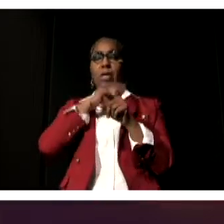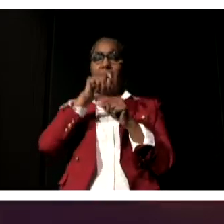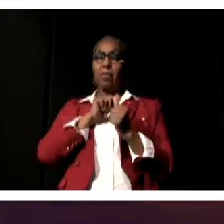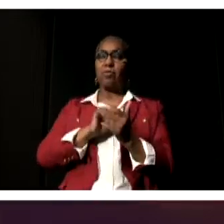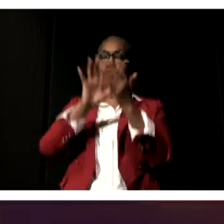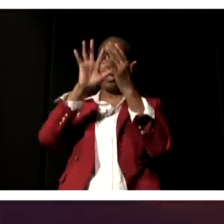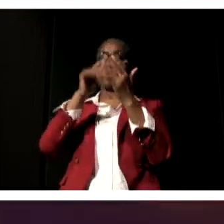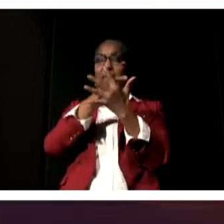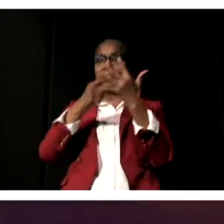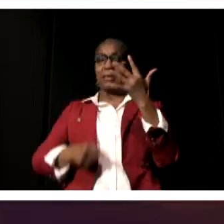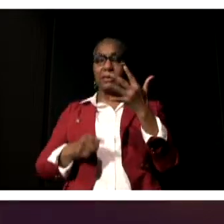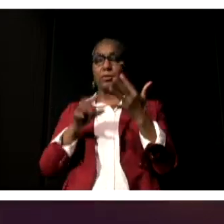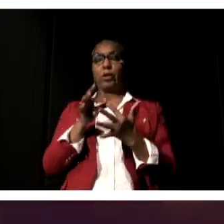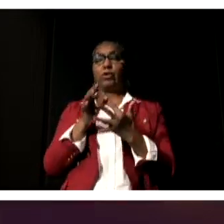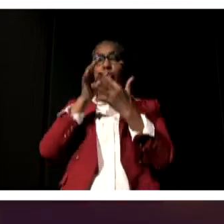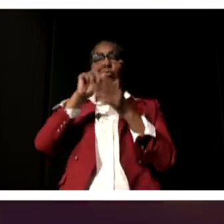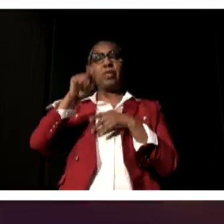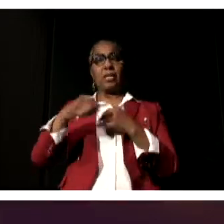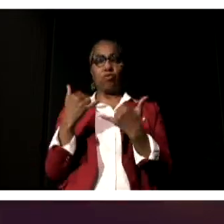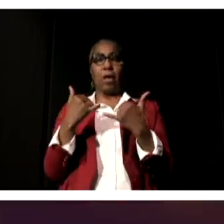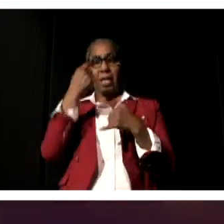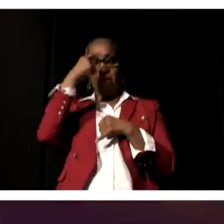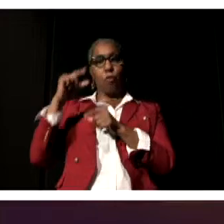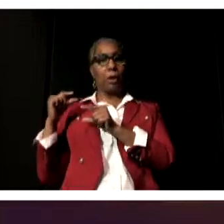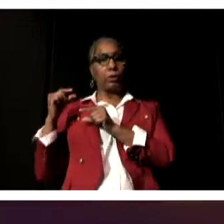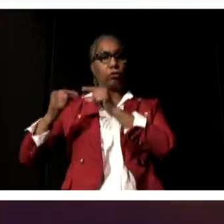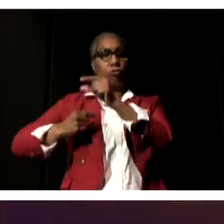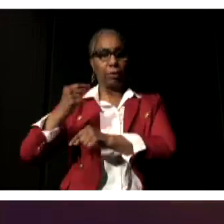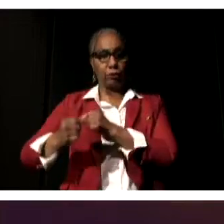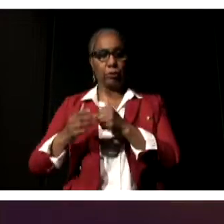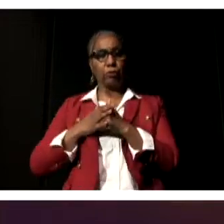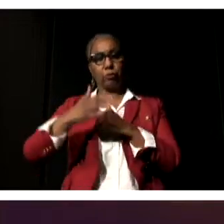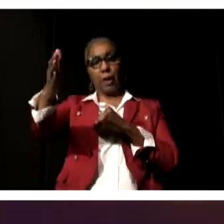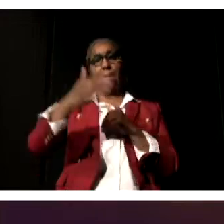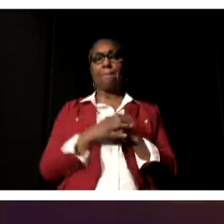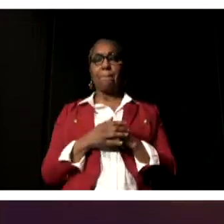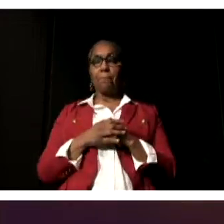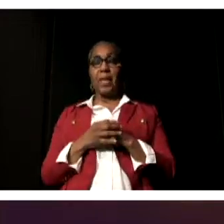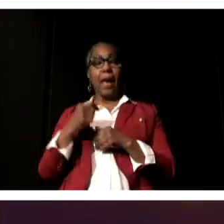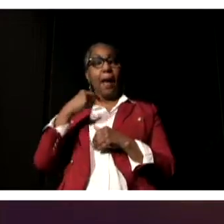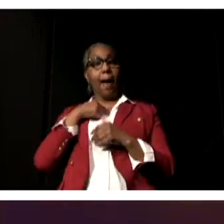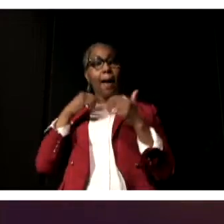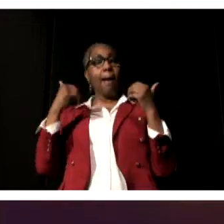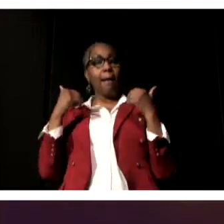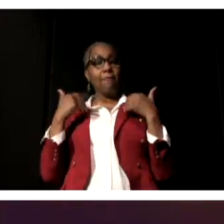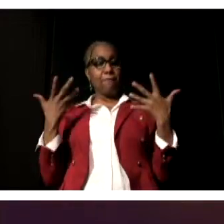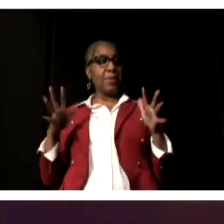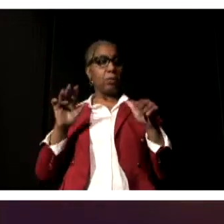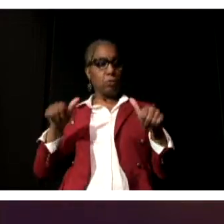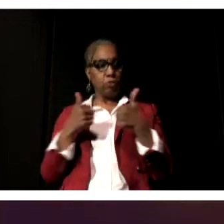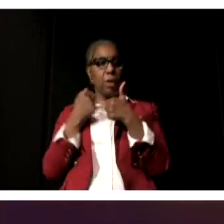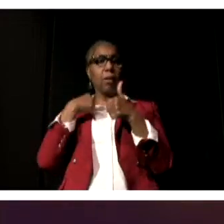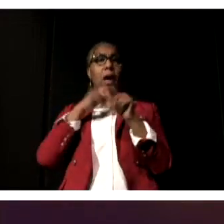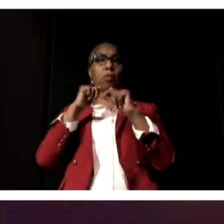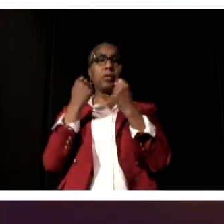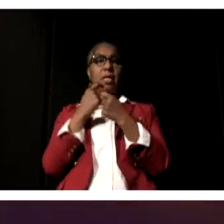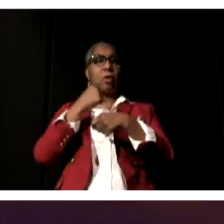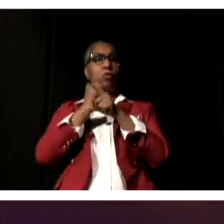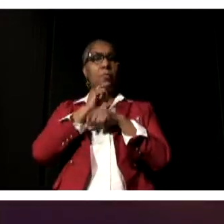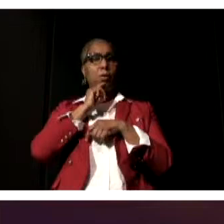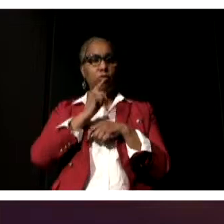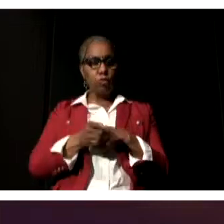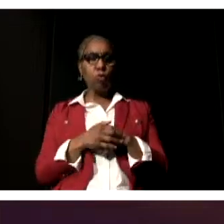these certain needs right now for generations to come. I have challenged our team to